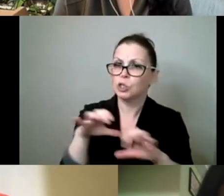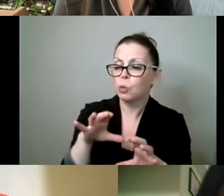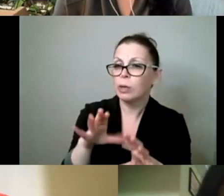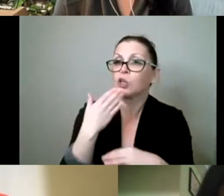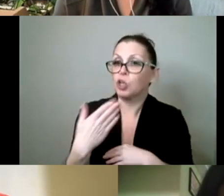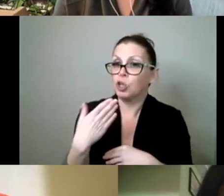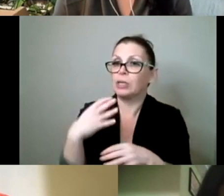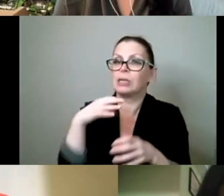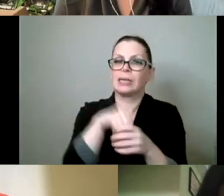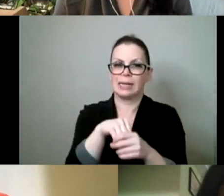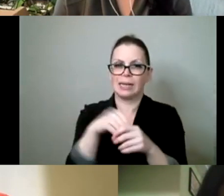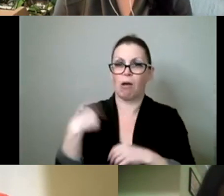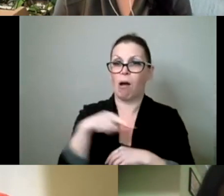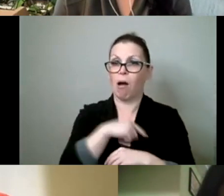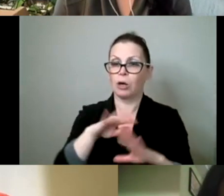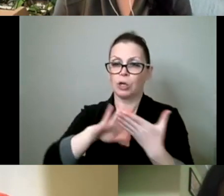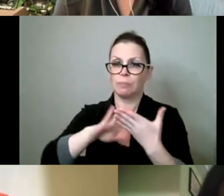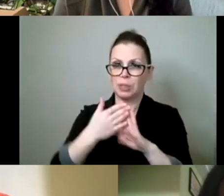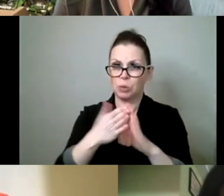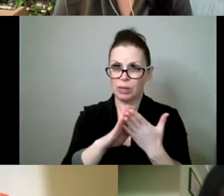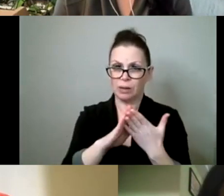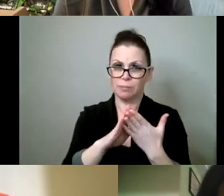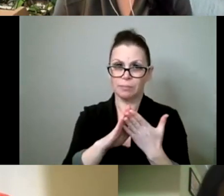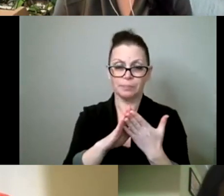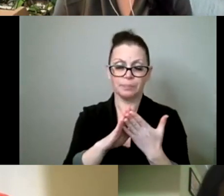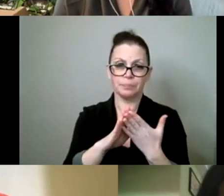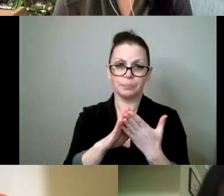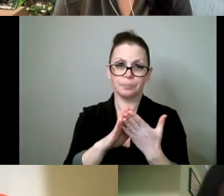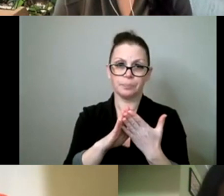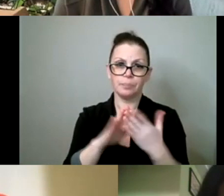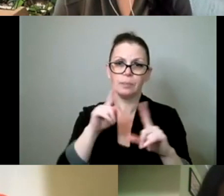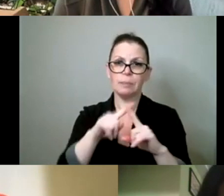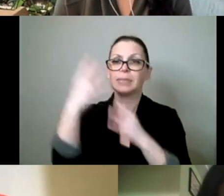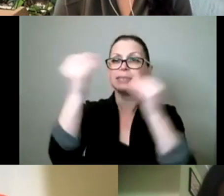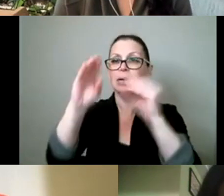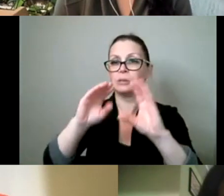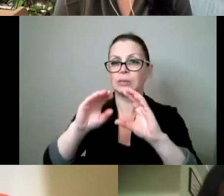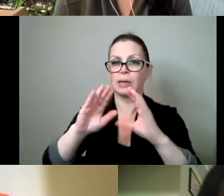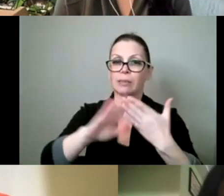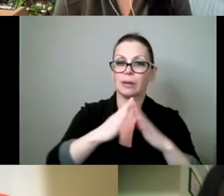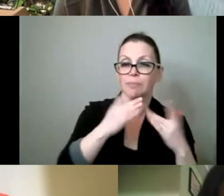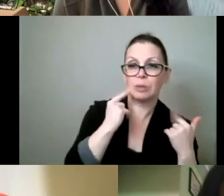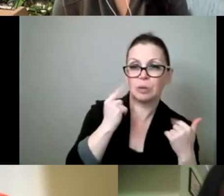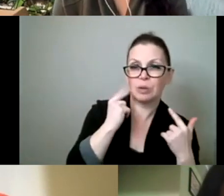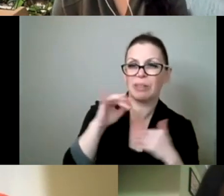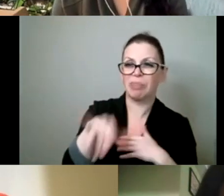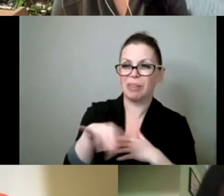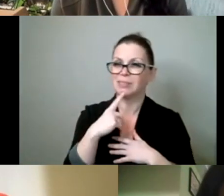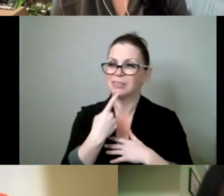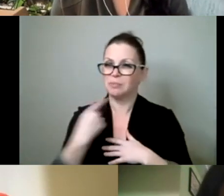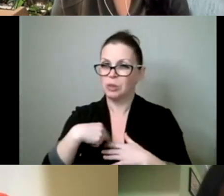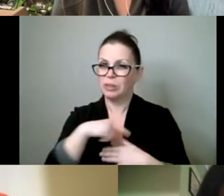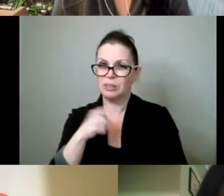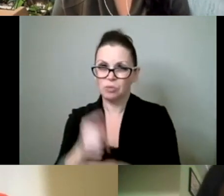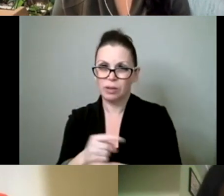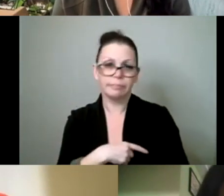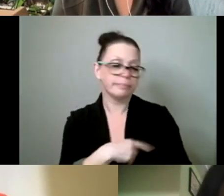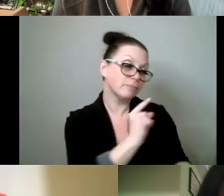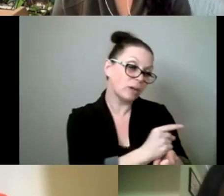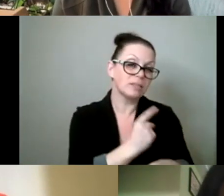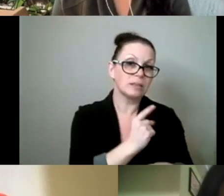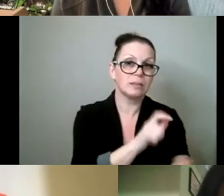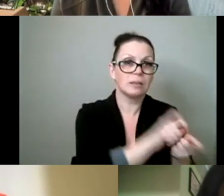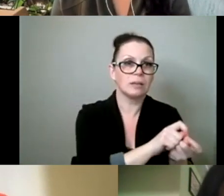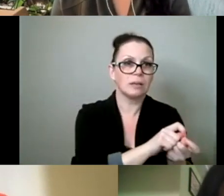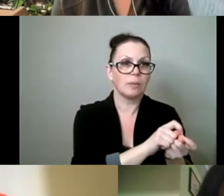our communities. It's outside of that that's letting us down a little bit, right? Exactly.